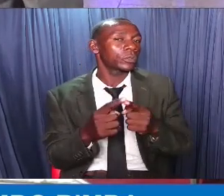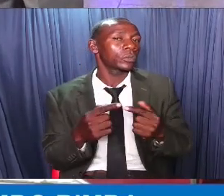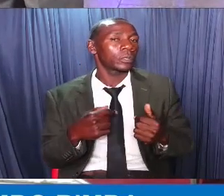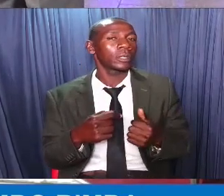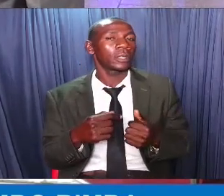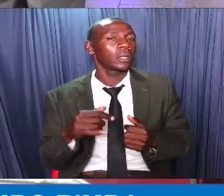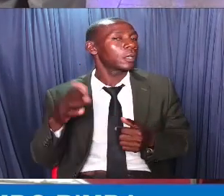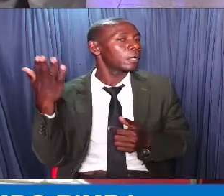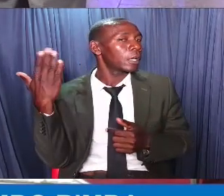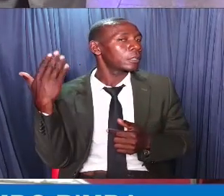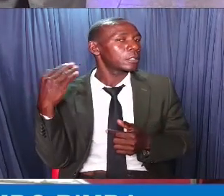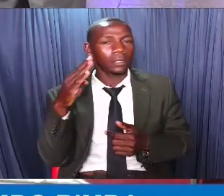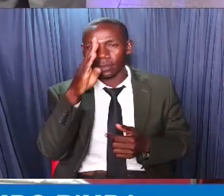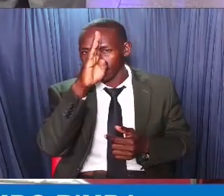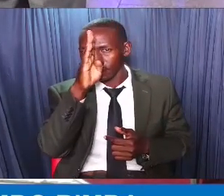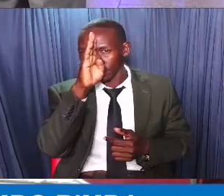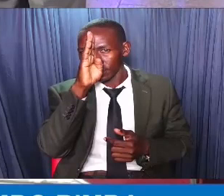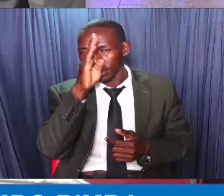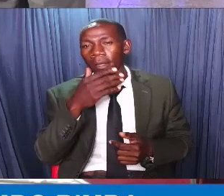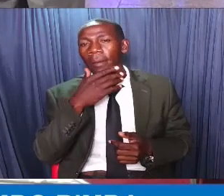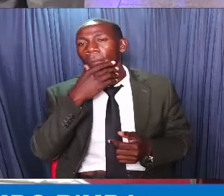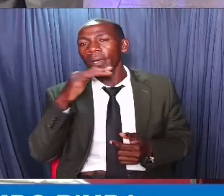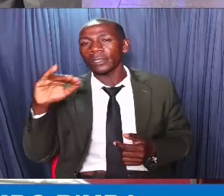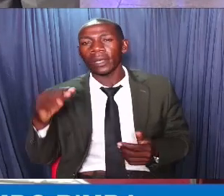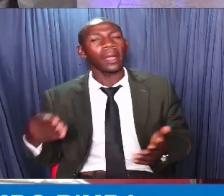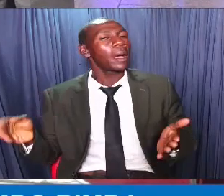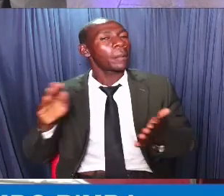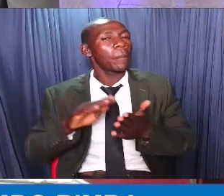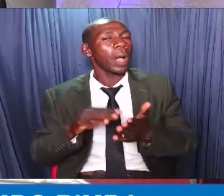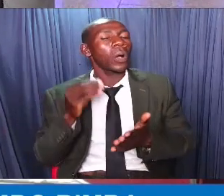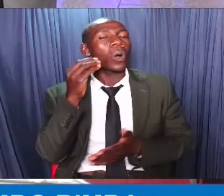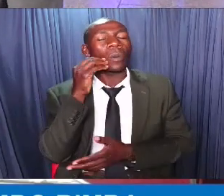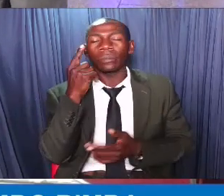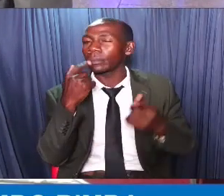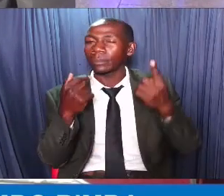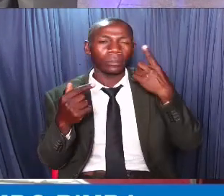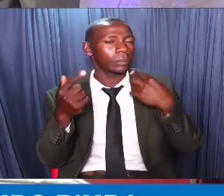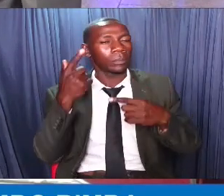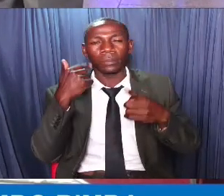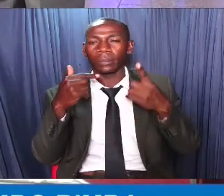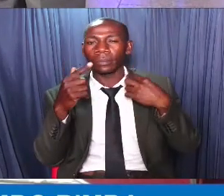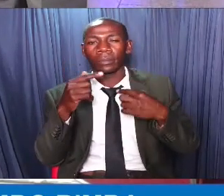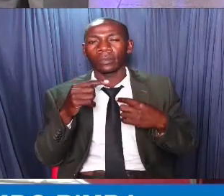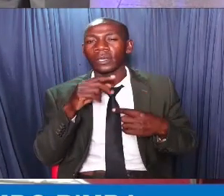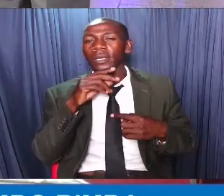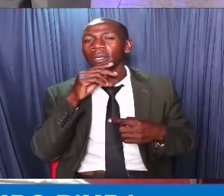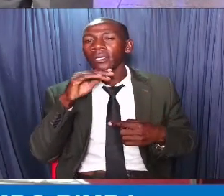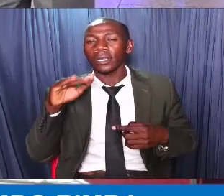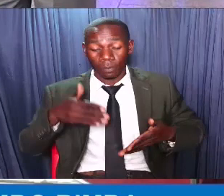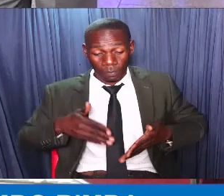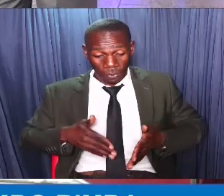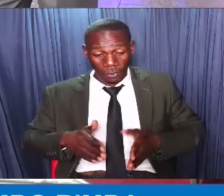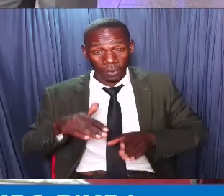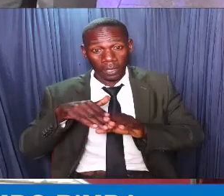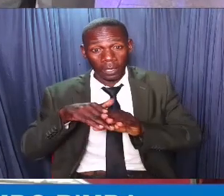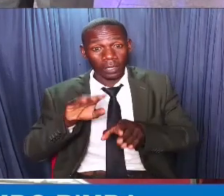me. The other day on Sunday. Akanambia mwanangu alinyumbana na chochote. She told me my child came back. Na ni mwana aliyesha hapa azaliwa hapa.